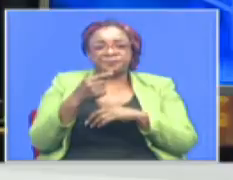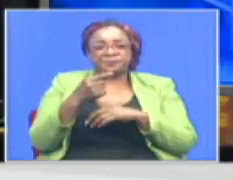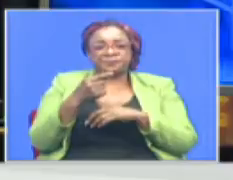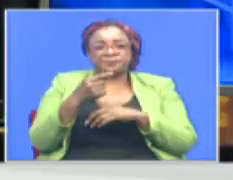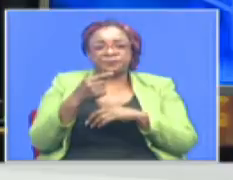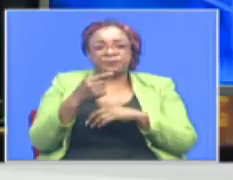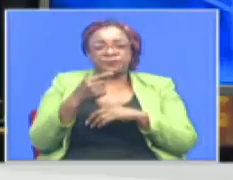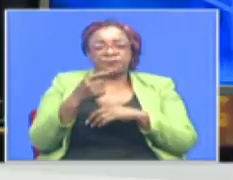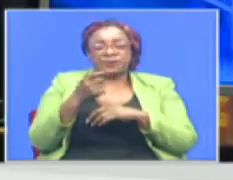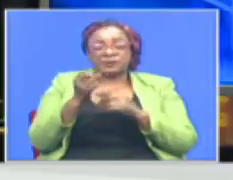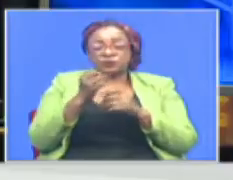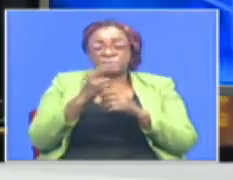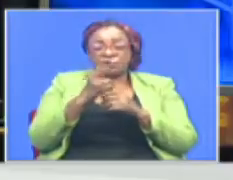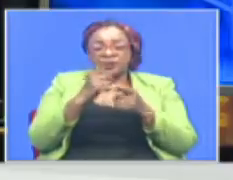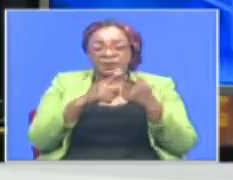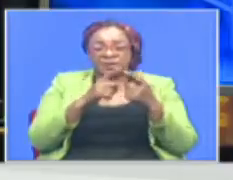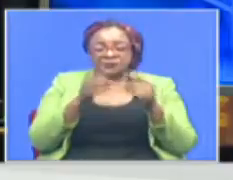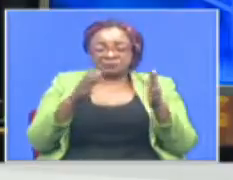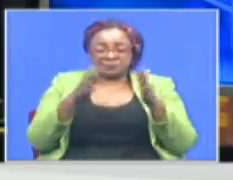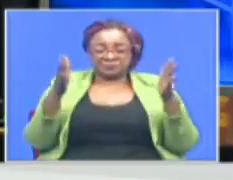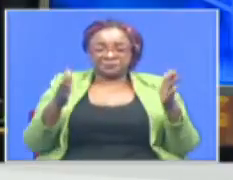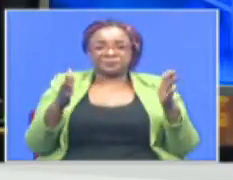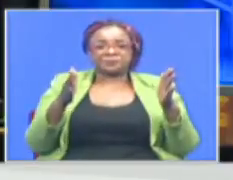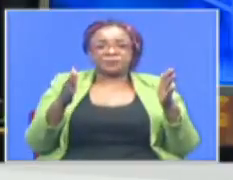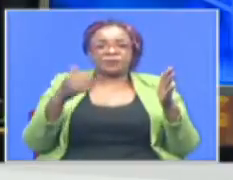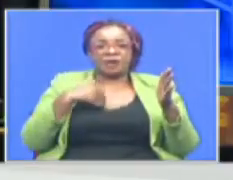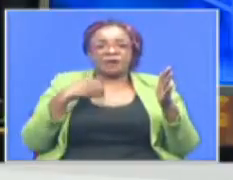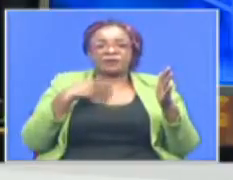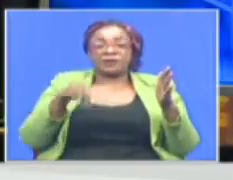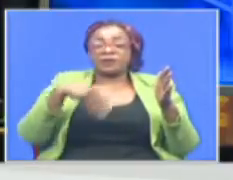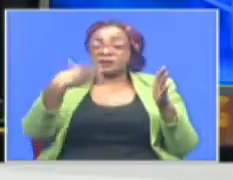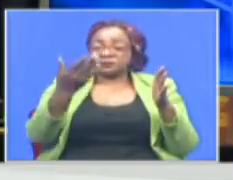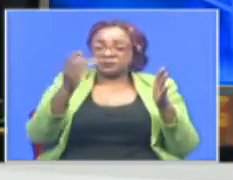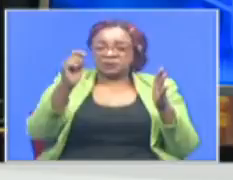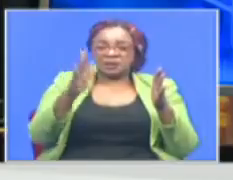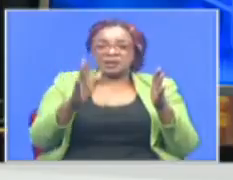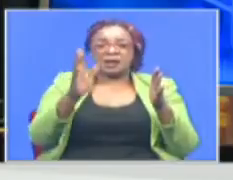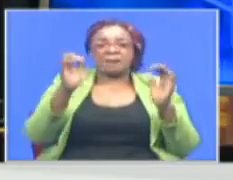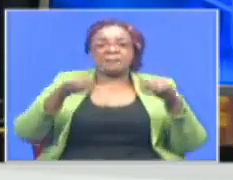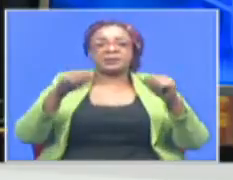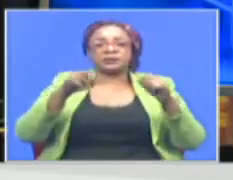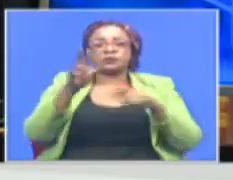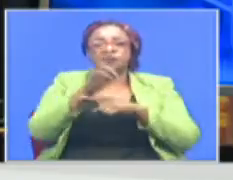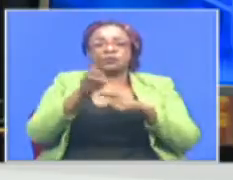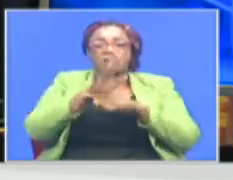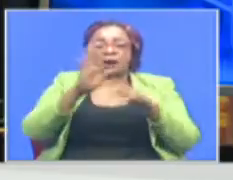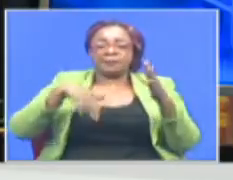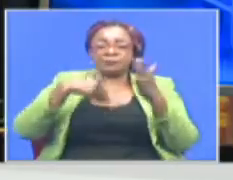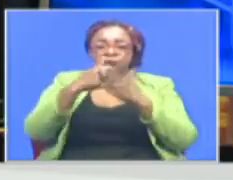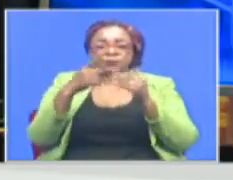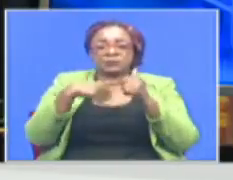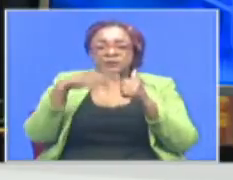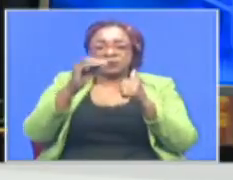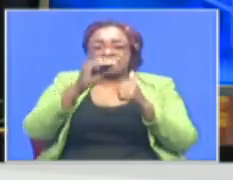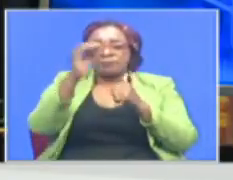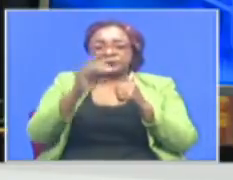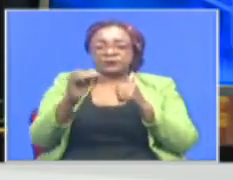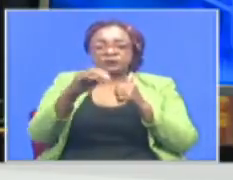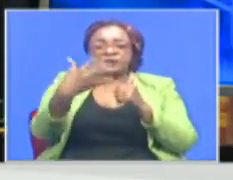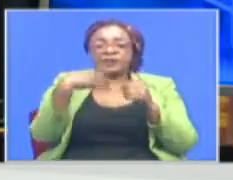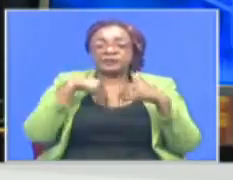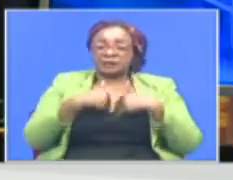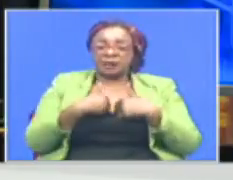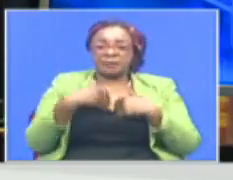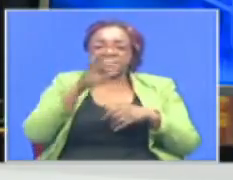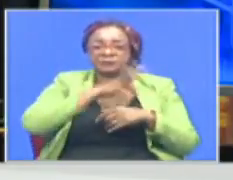In the 12 years that the law has existed, granting Kenyans the ability to use up to 60% of their accrued retirement benefits